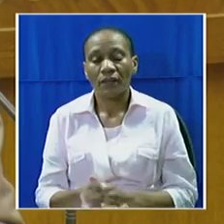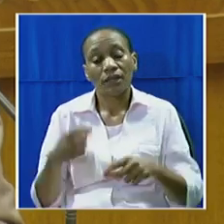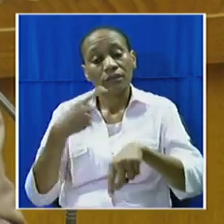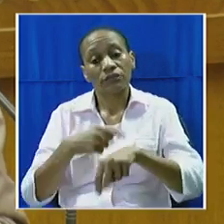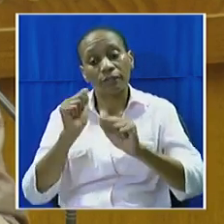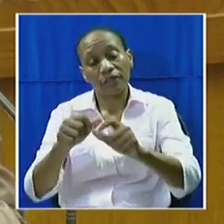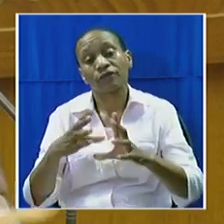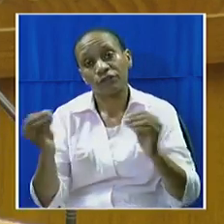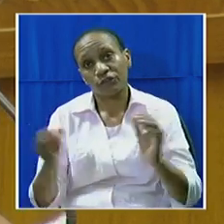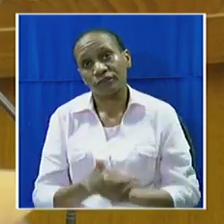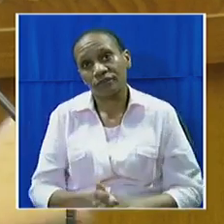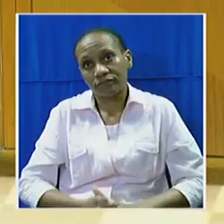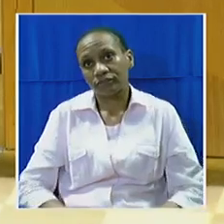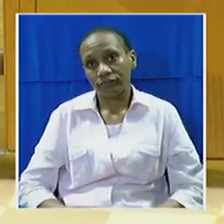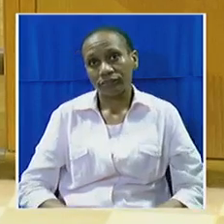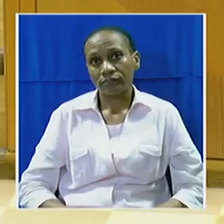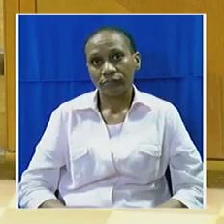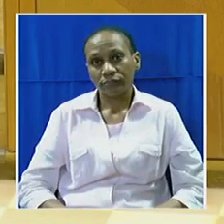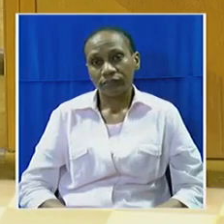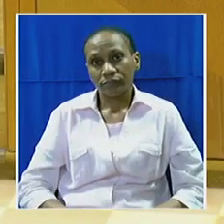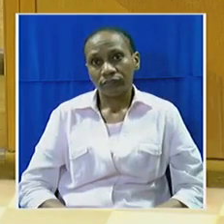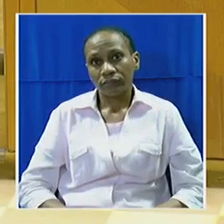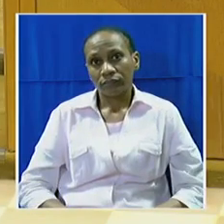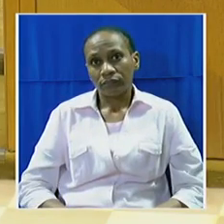pay salaries for officials. Thank you.